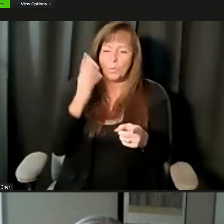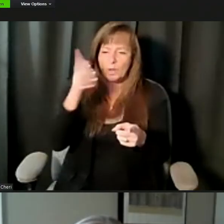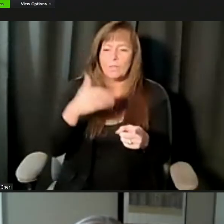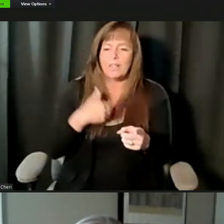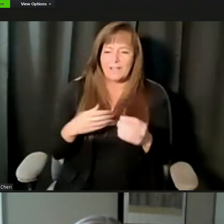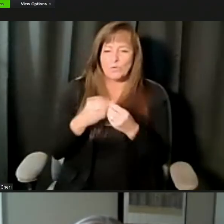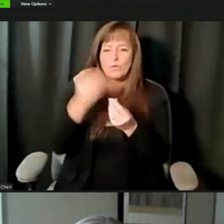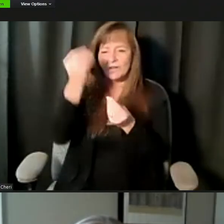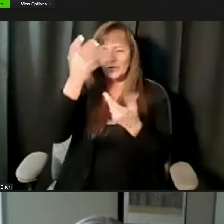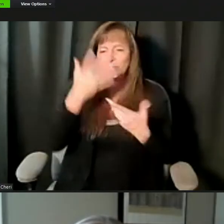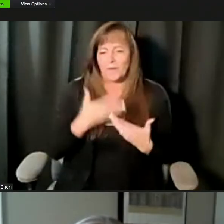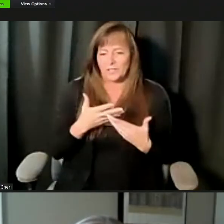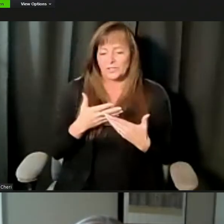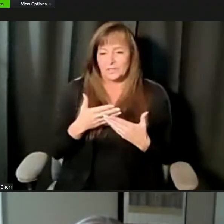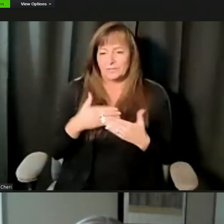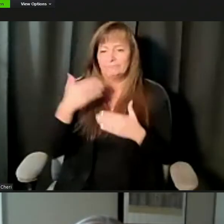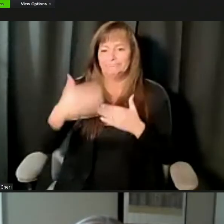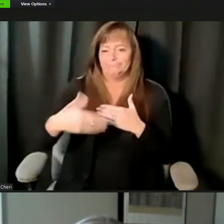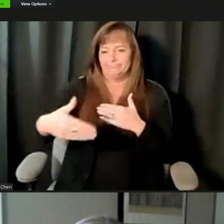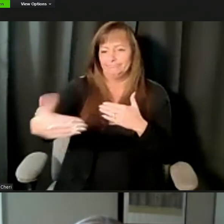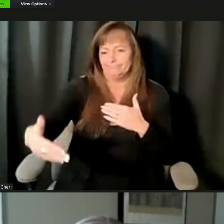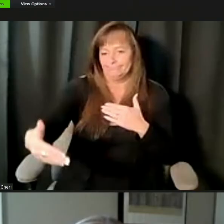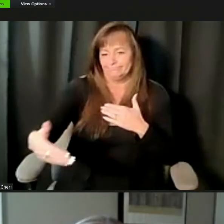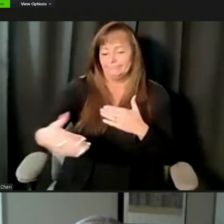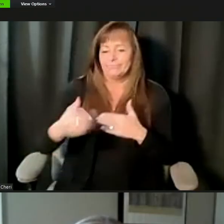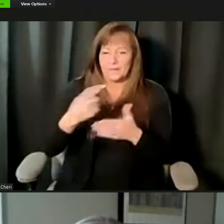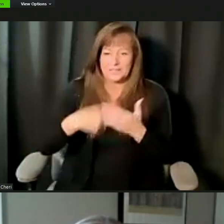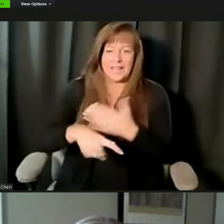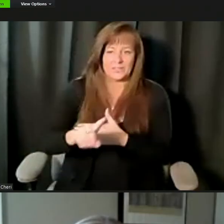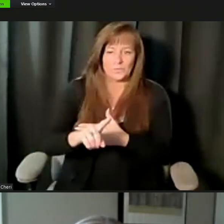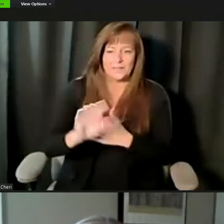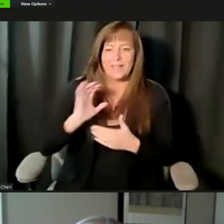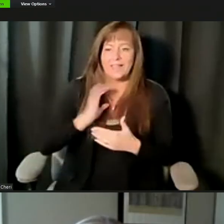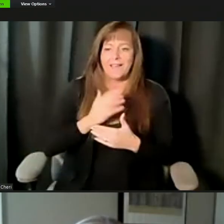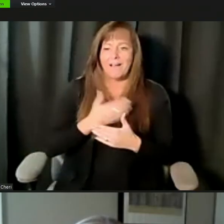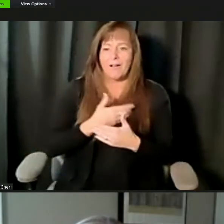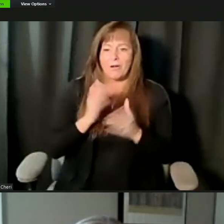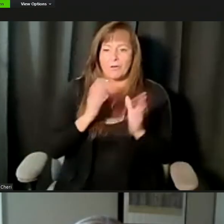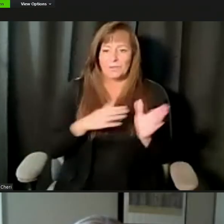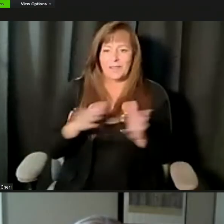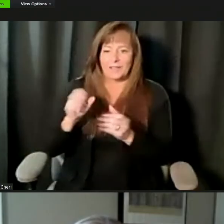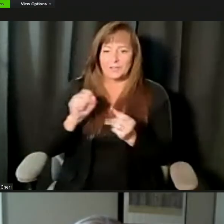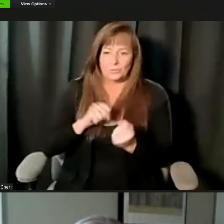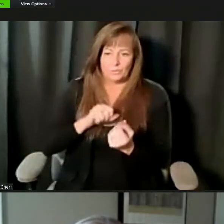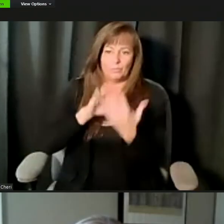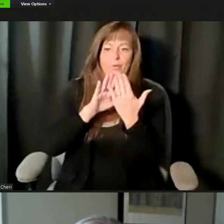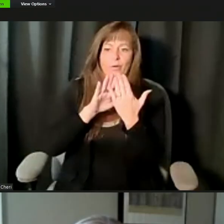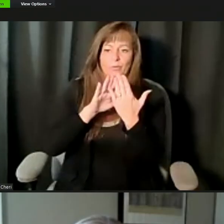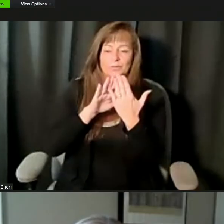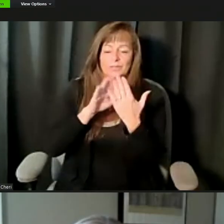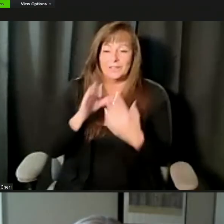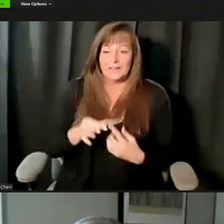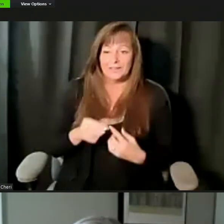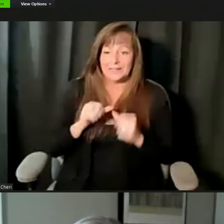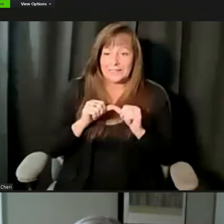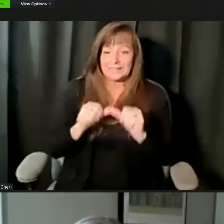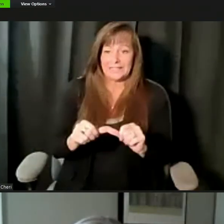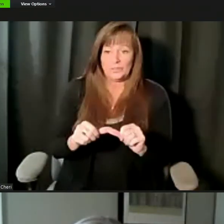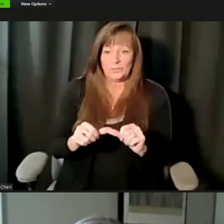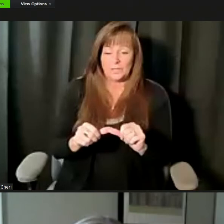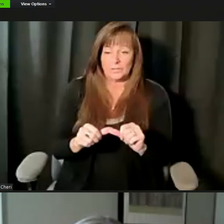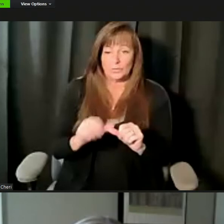coming days and into next week on how we plan to approach this. Continuing in particular to really